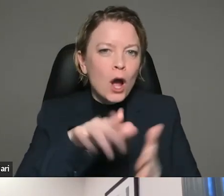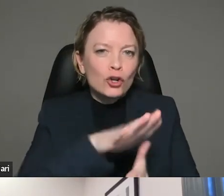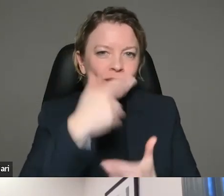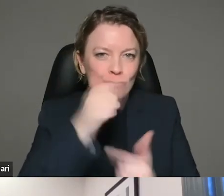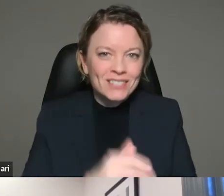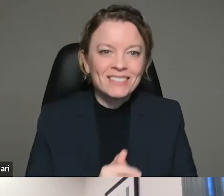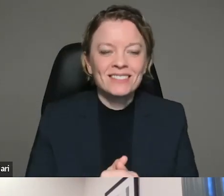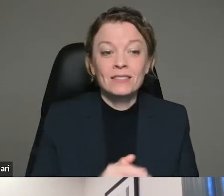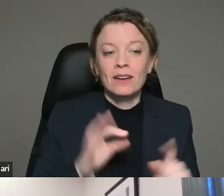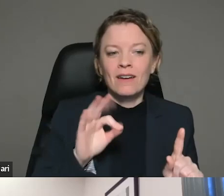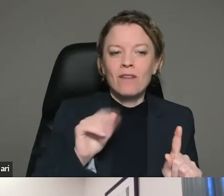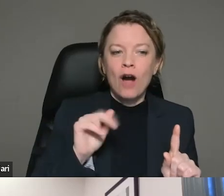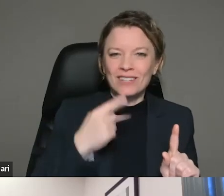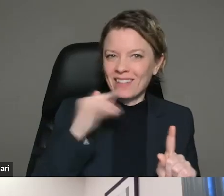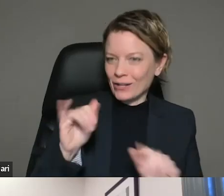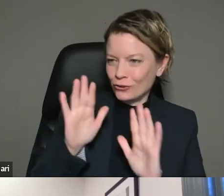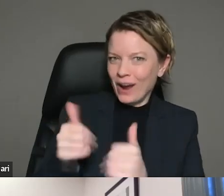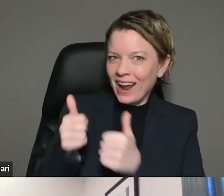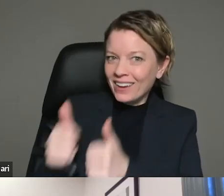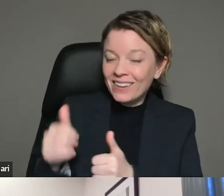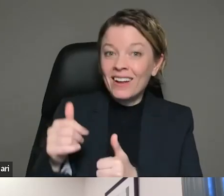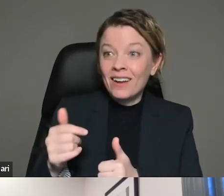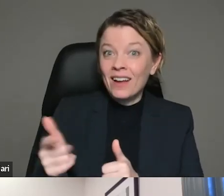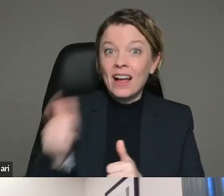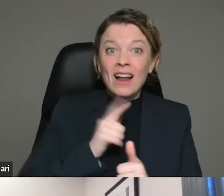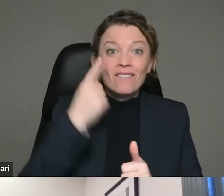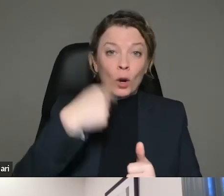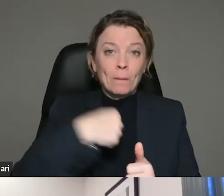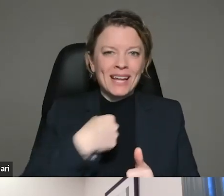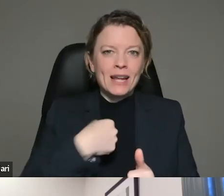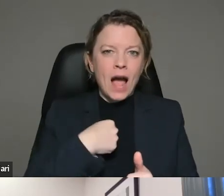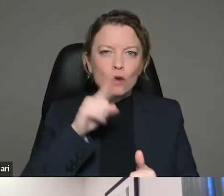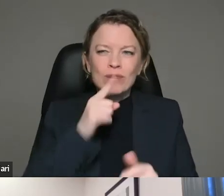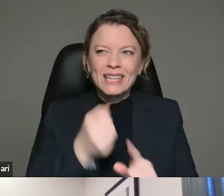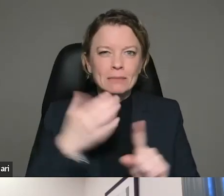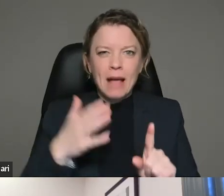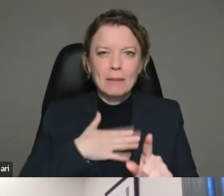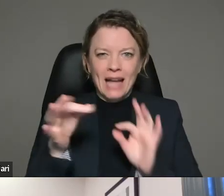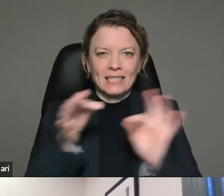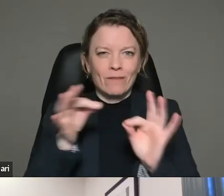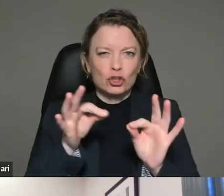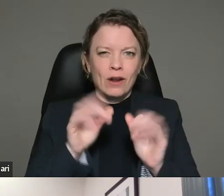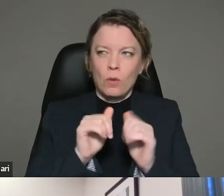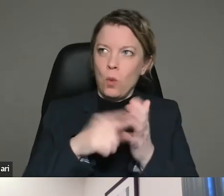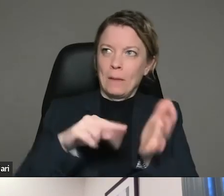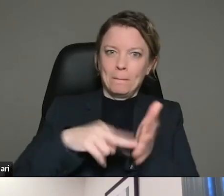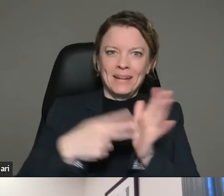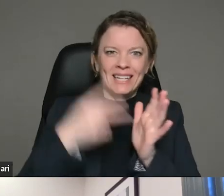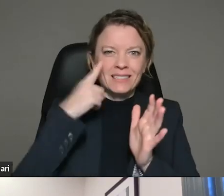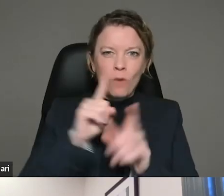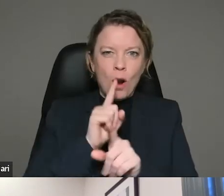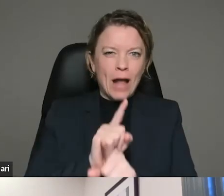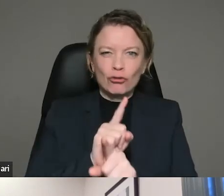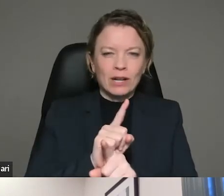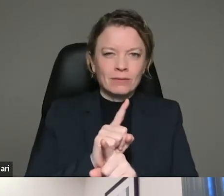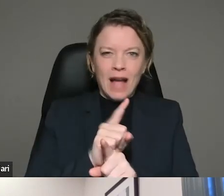say is, for me, I've expanded my definition of quote unquote mentoring to what I like to call my personal advisory board.